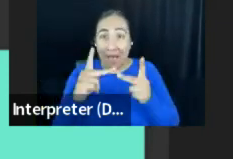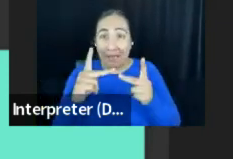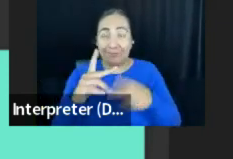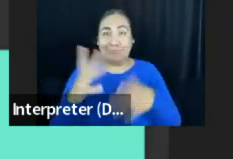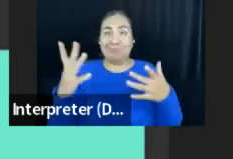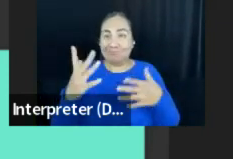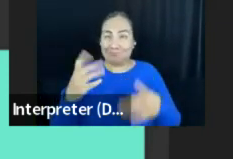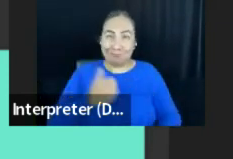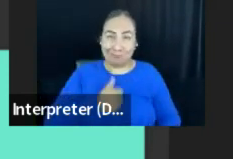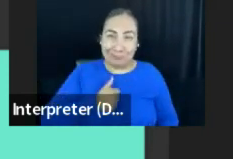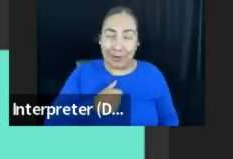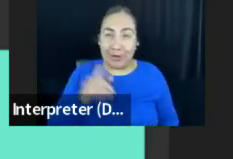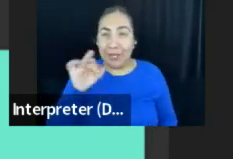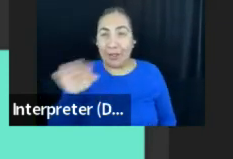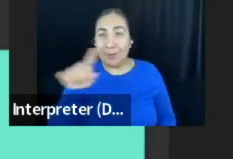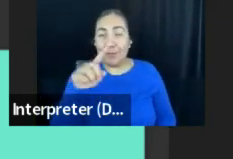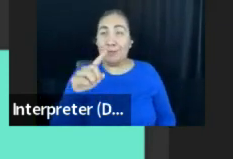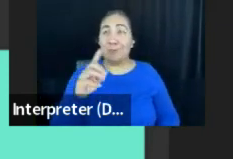off.